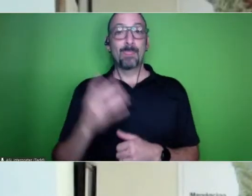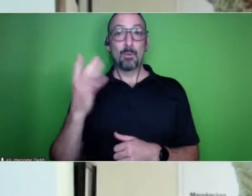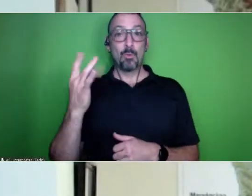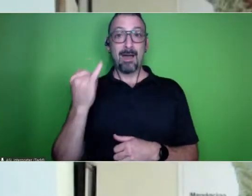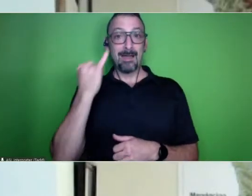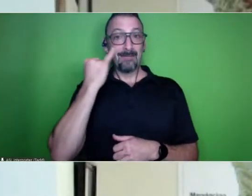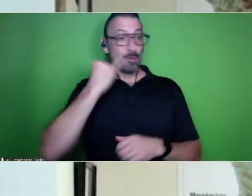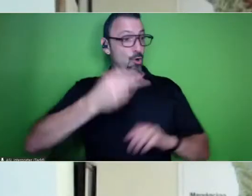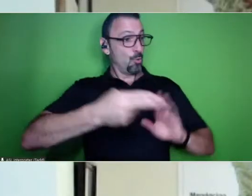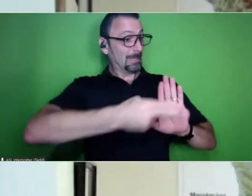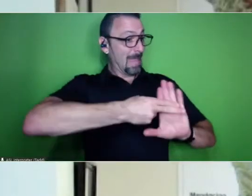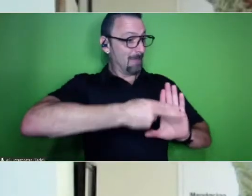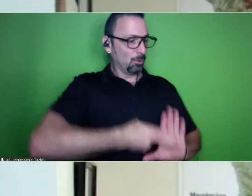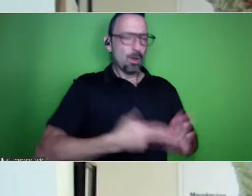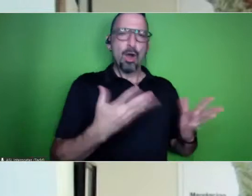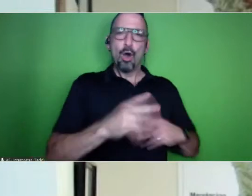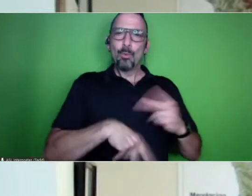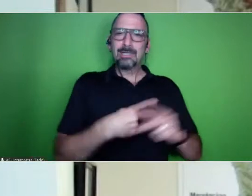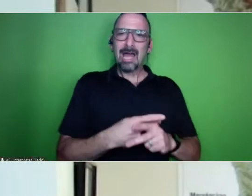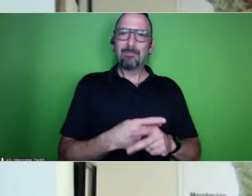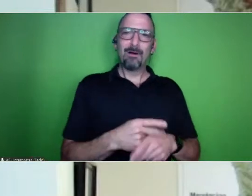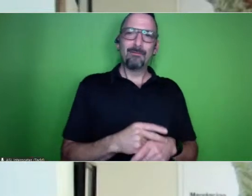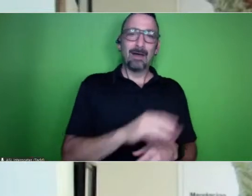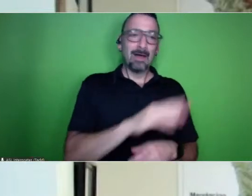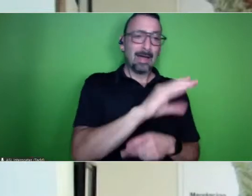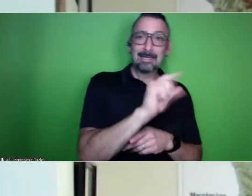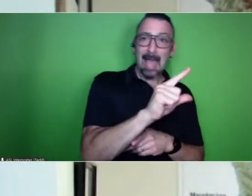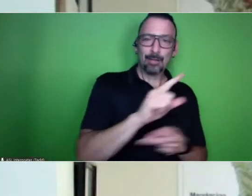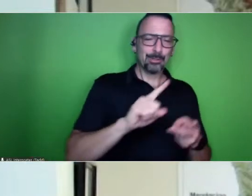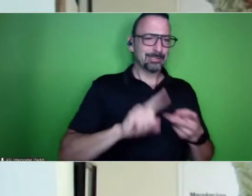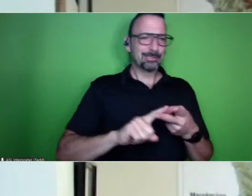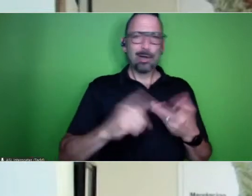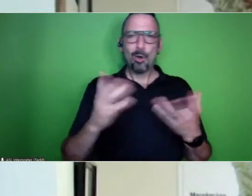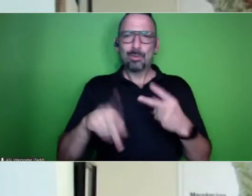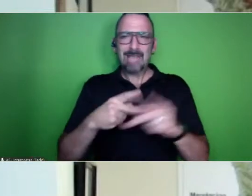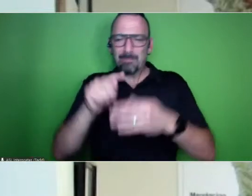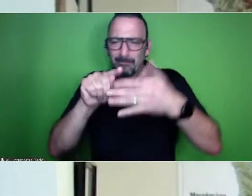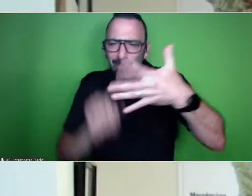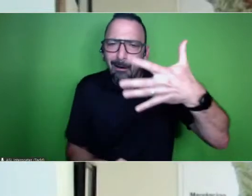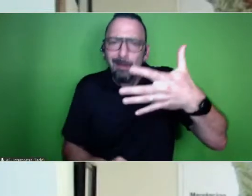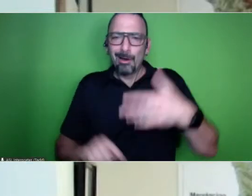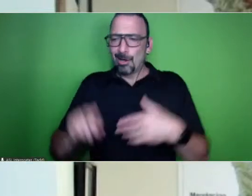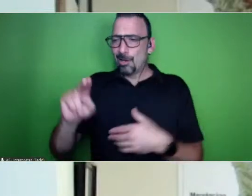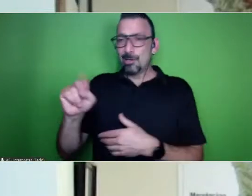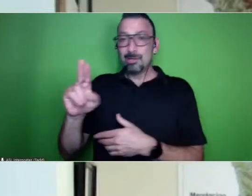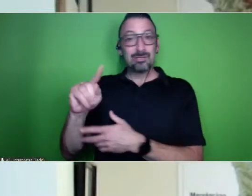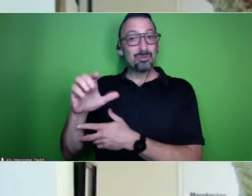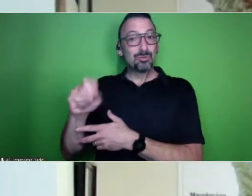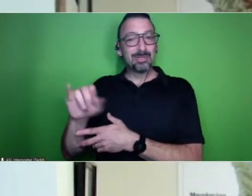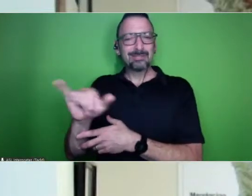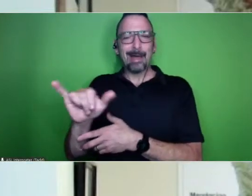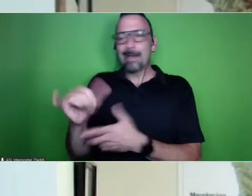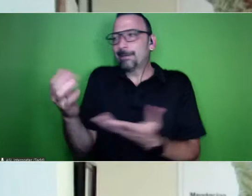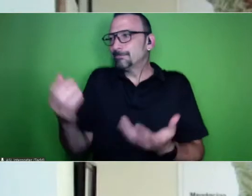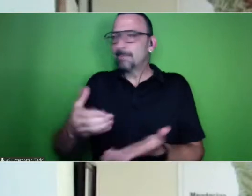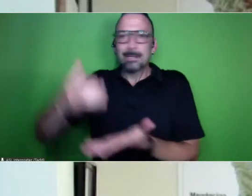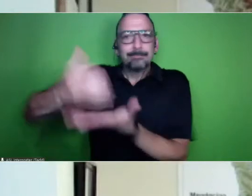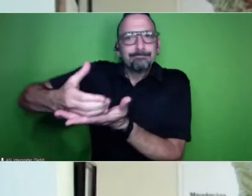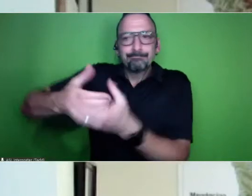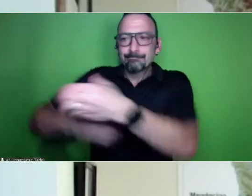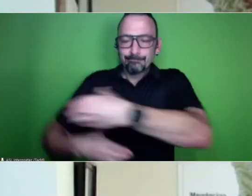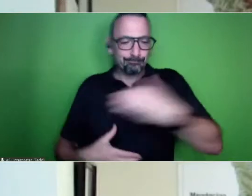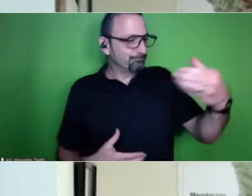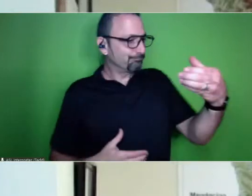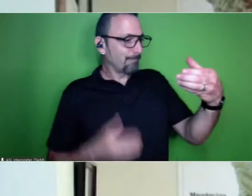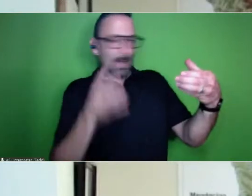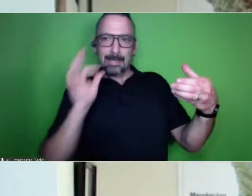what proteins and calories and what nutritional value items are on the outside of a bottle of, let's say, ketchup. And